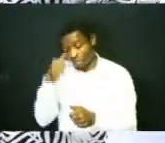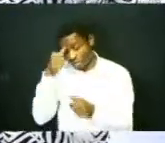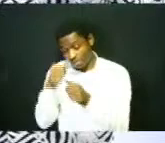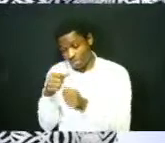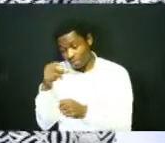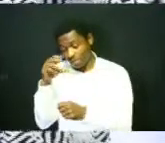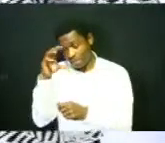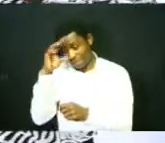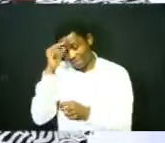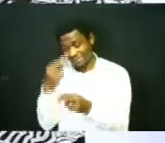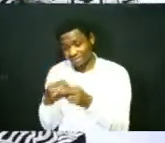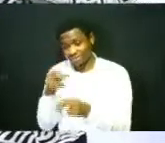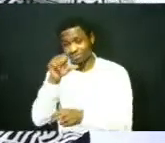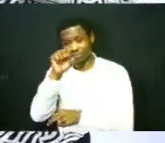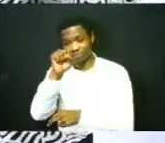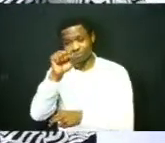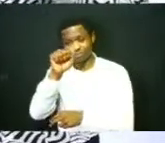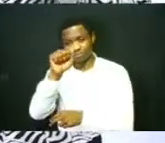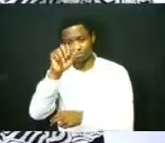to